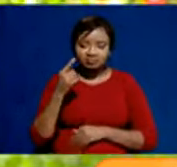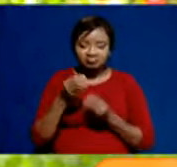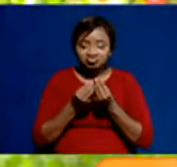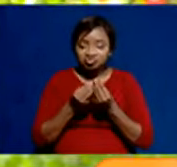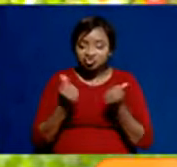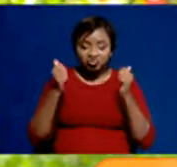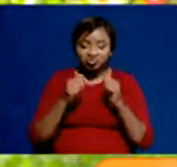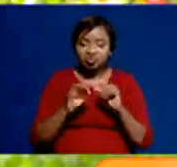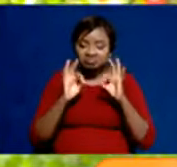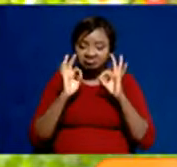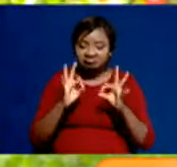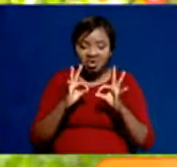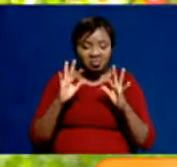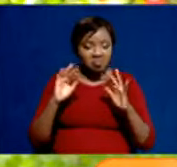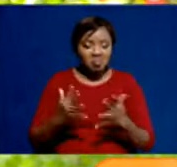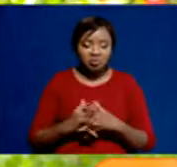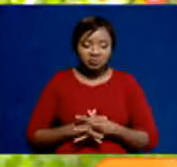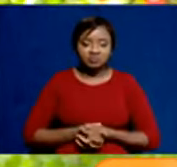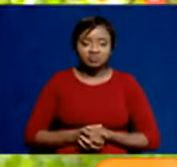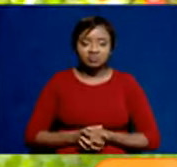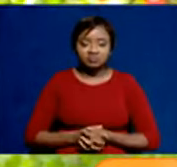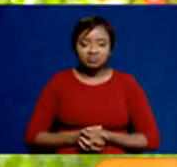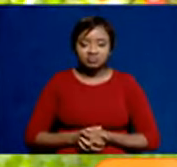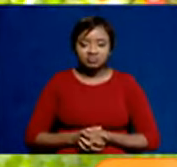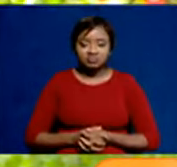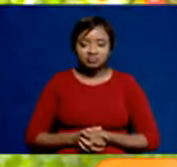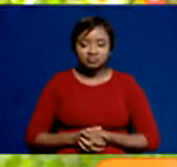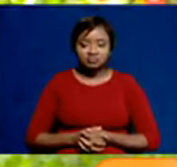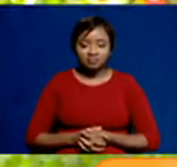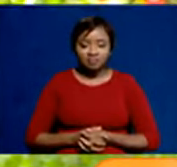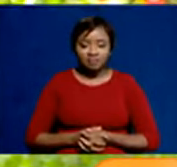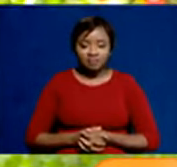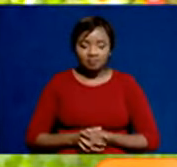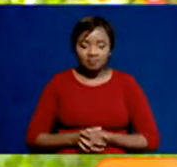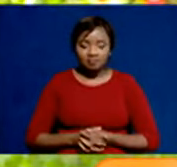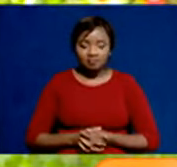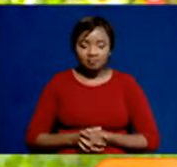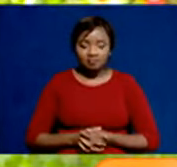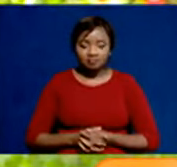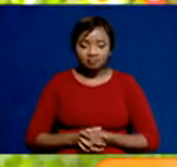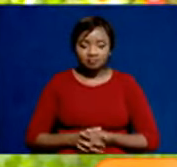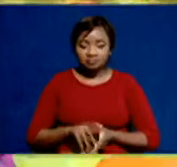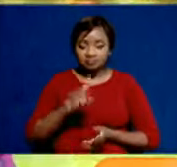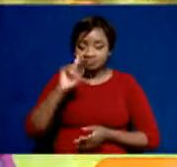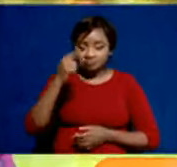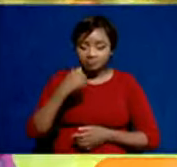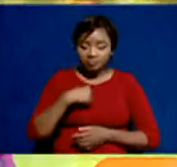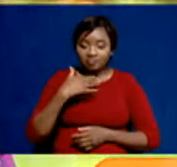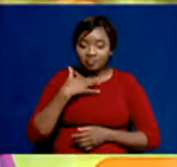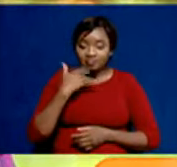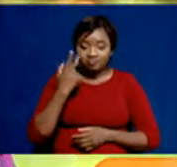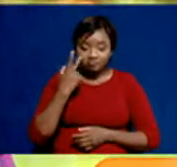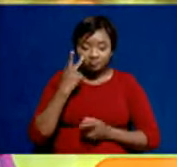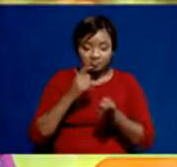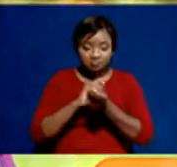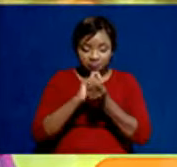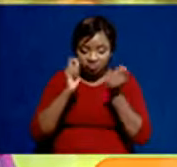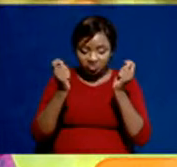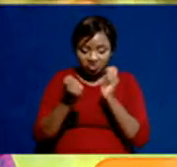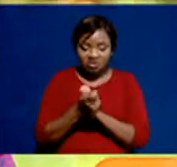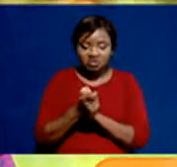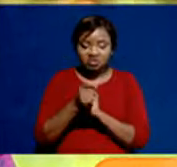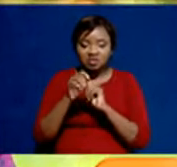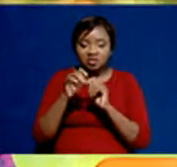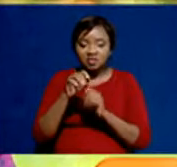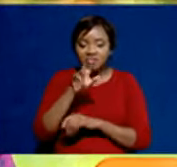solution you'd want to see? First step would be to reverse that doubling of VAT